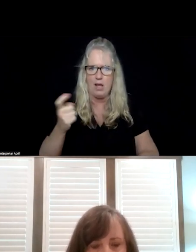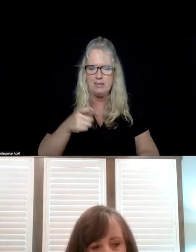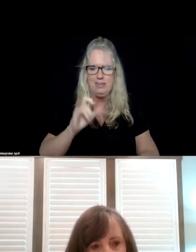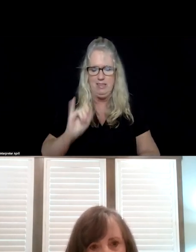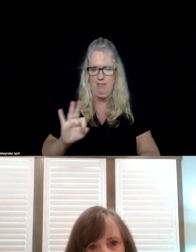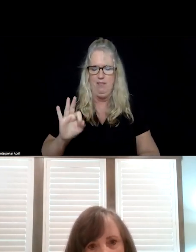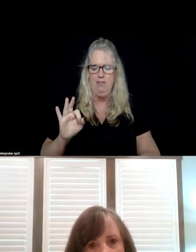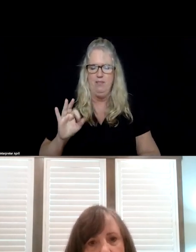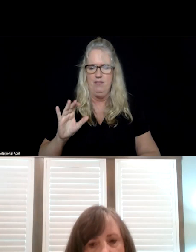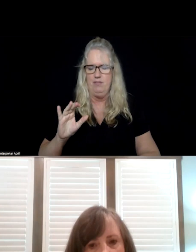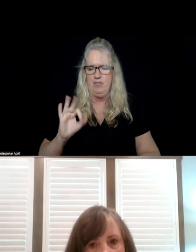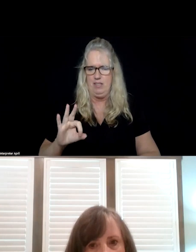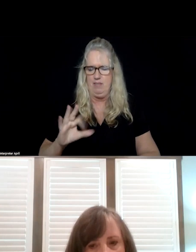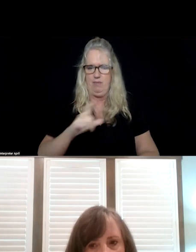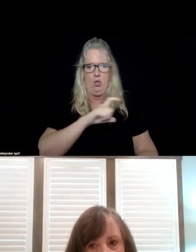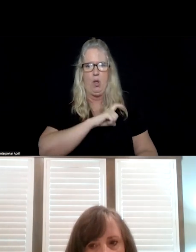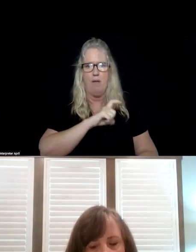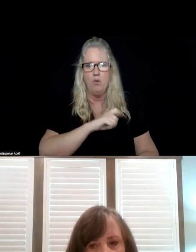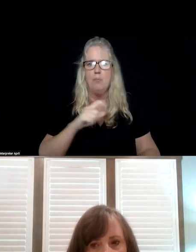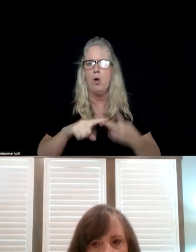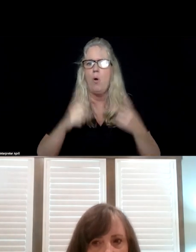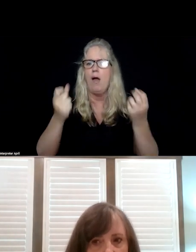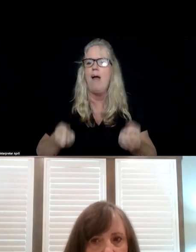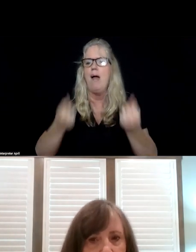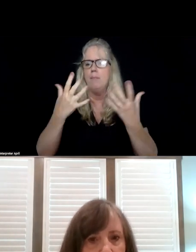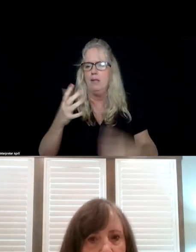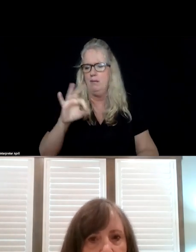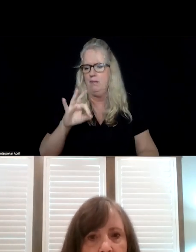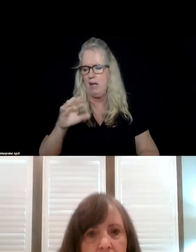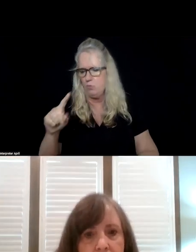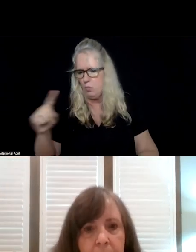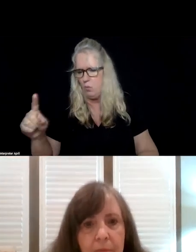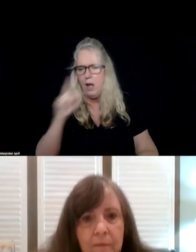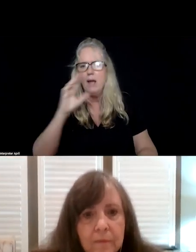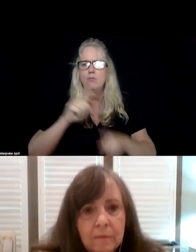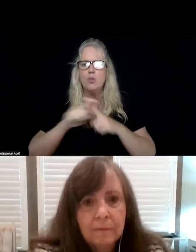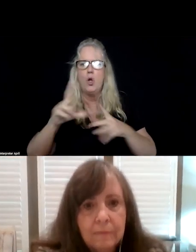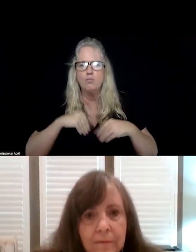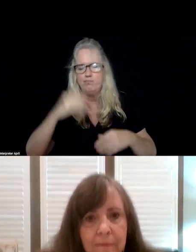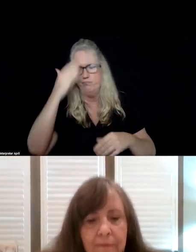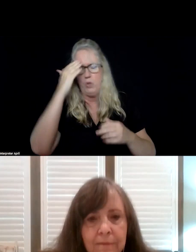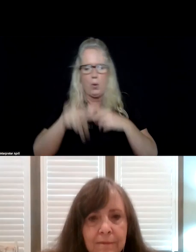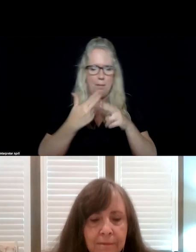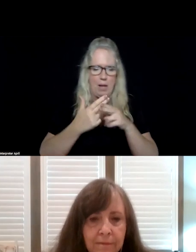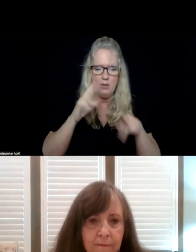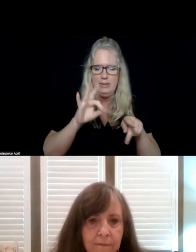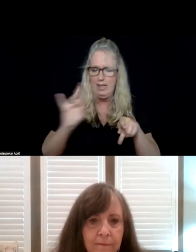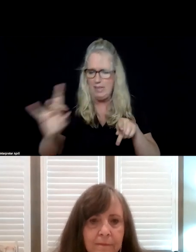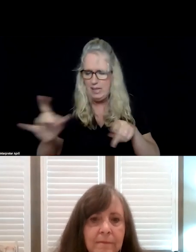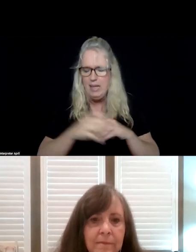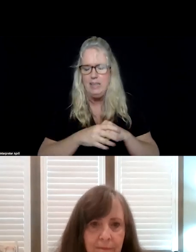not law enforcement or how many 911 call takers are aware of 988, for example.